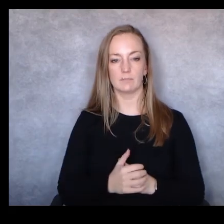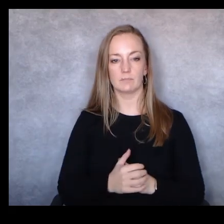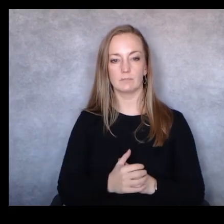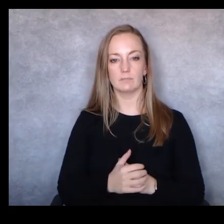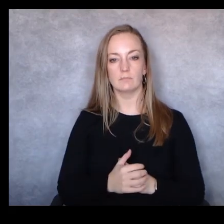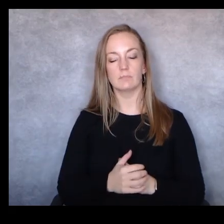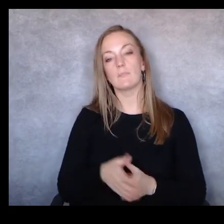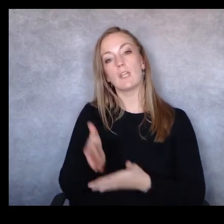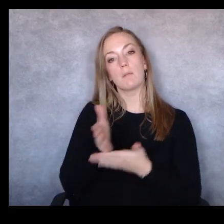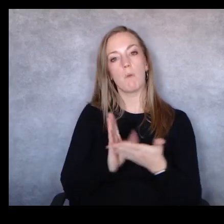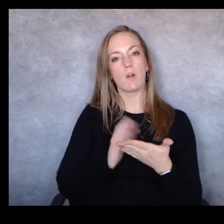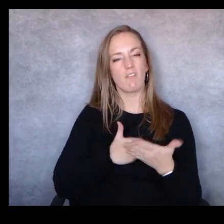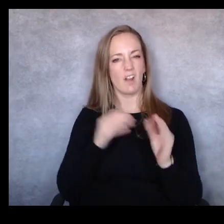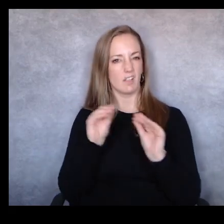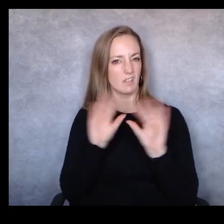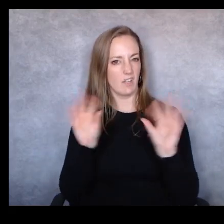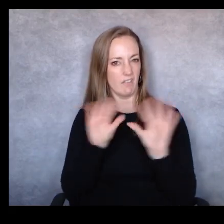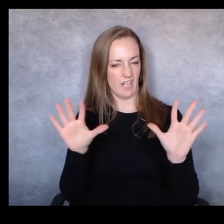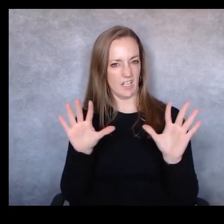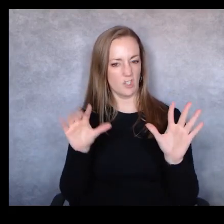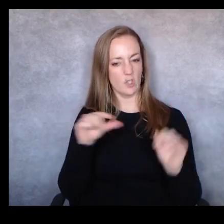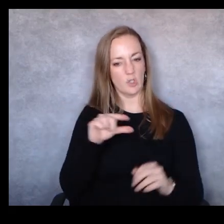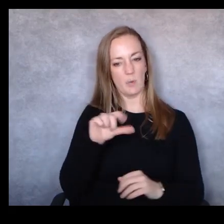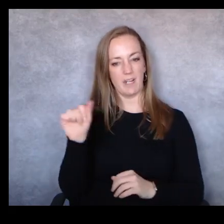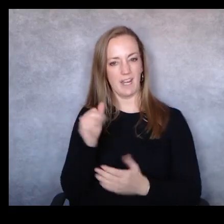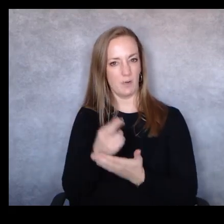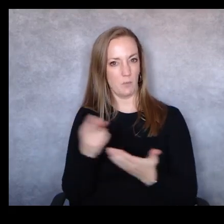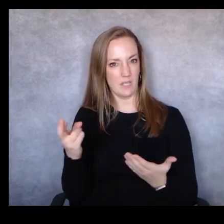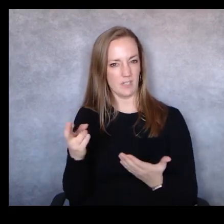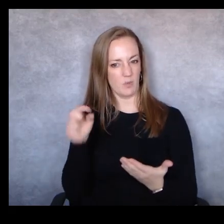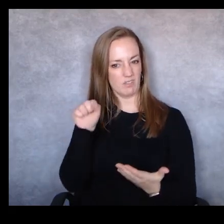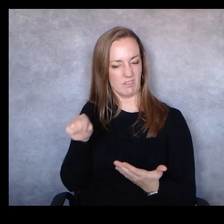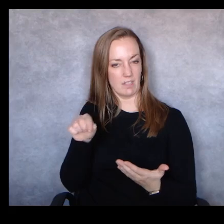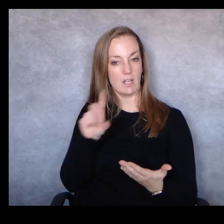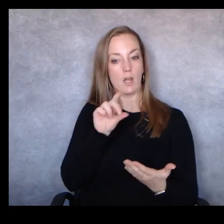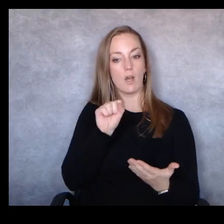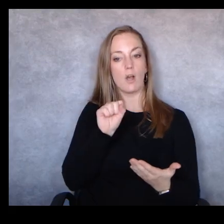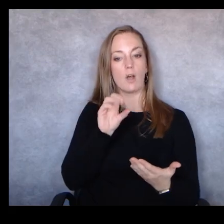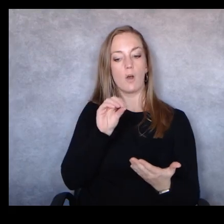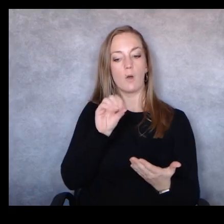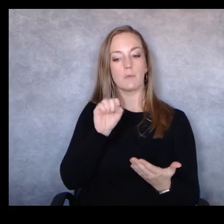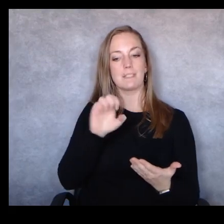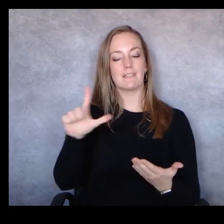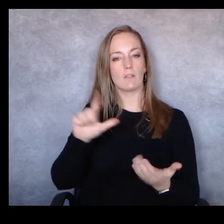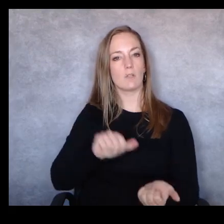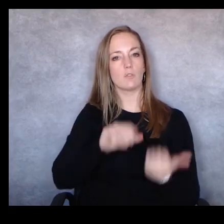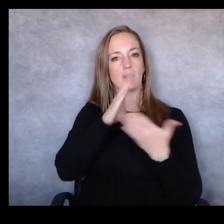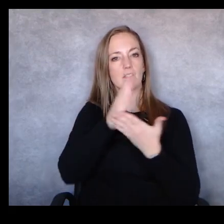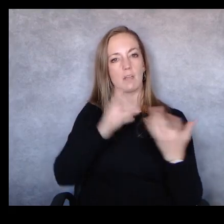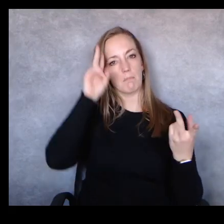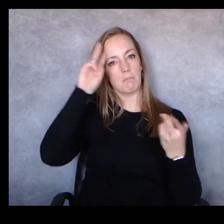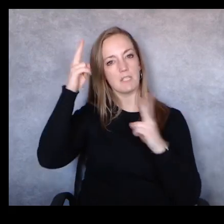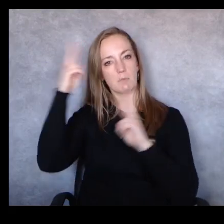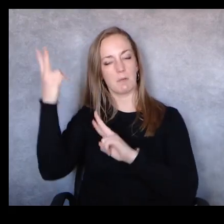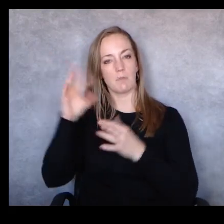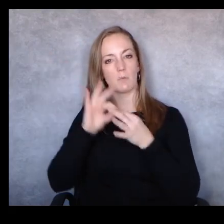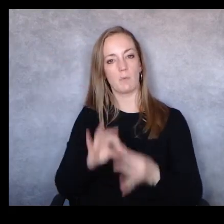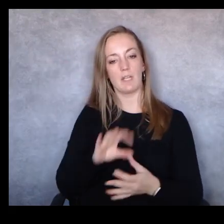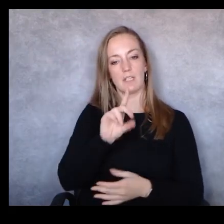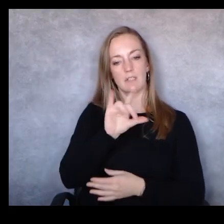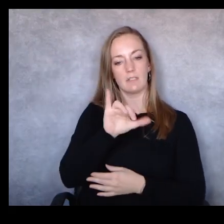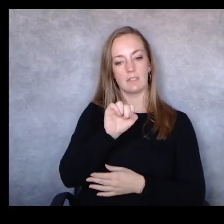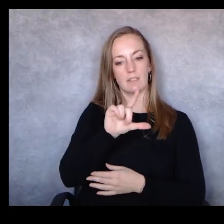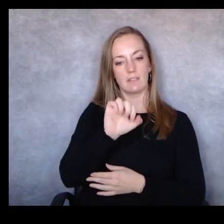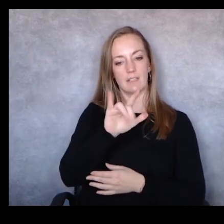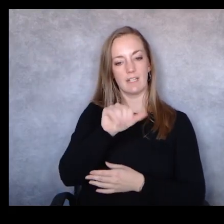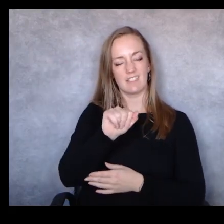As part of our clarification in the Q&A resource, the OSIL addresses some misconceptions about dyslexia and SLD.